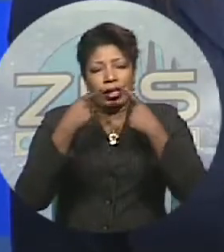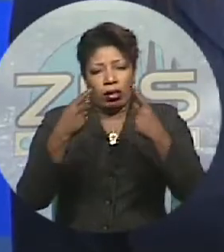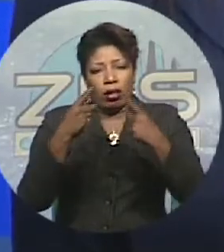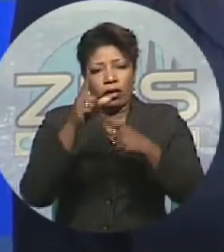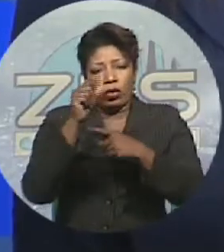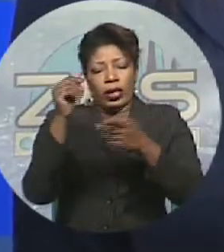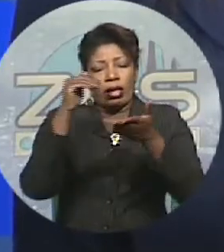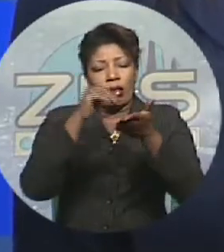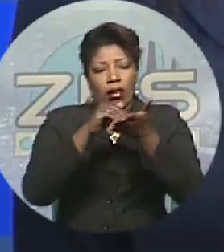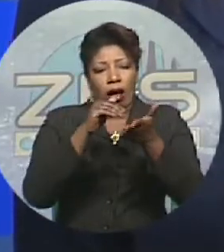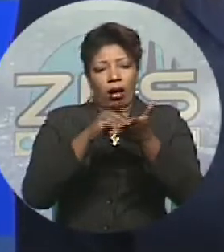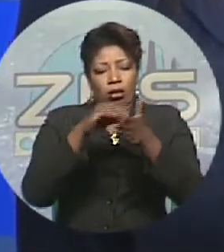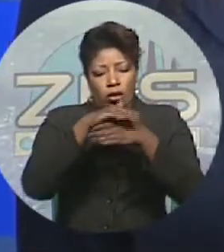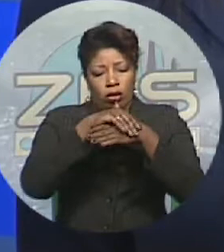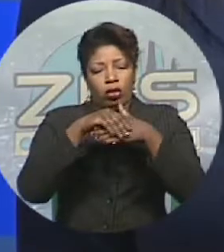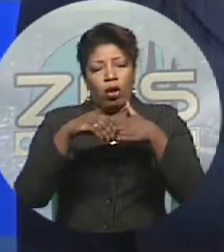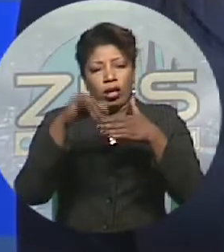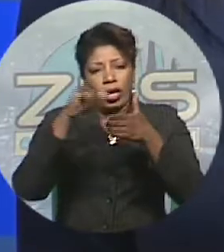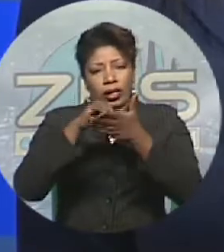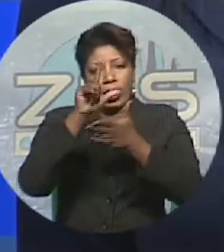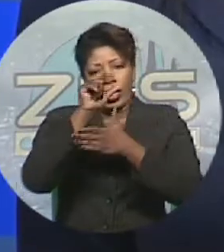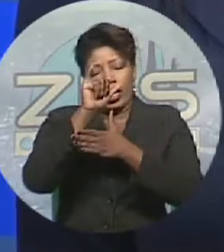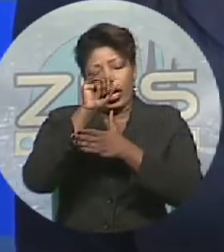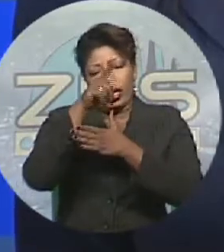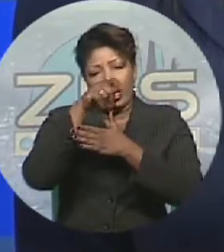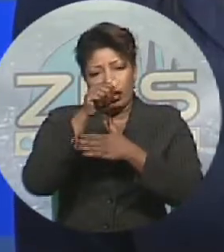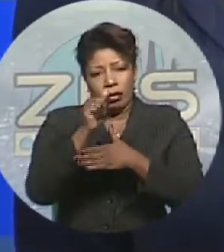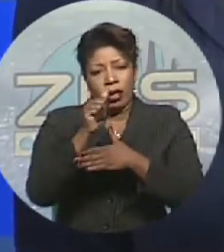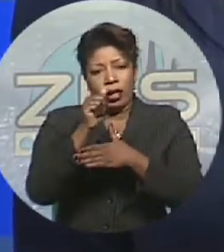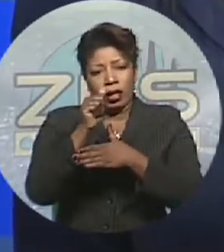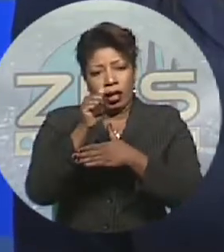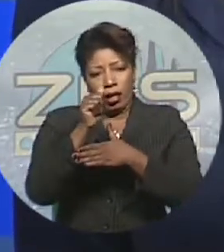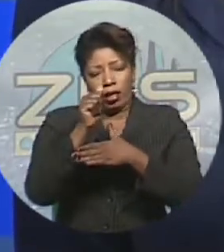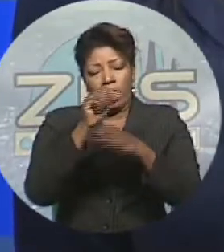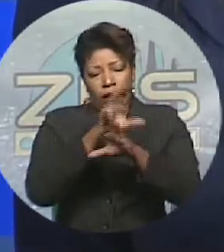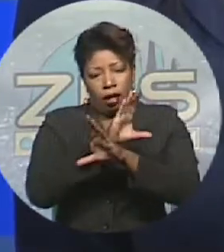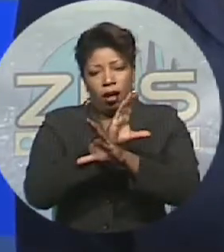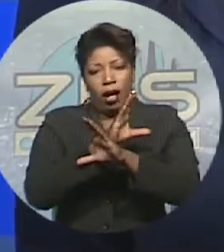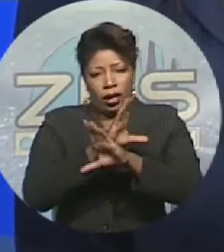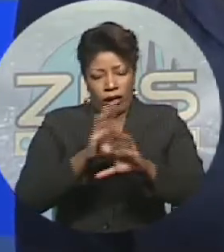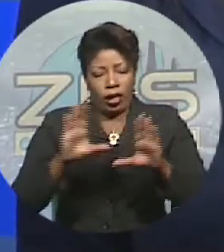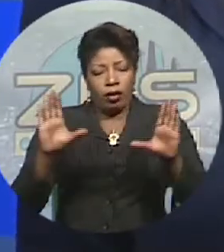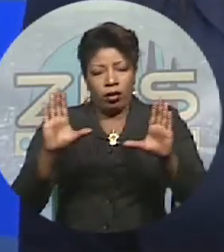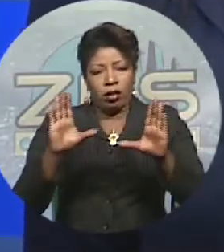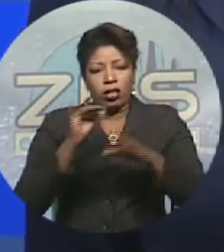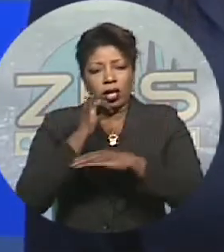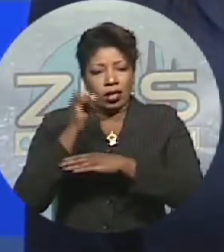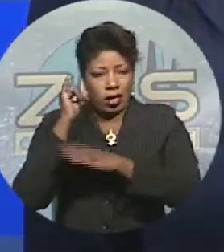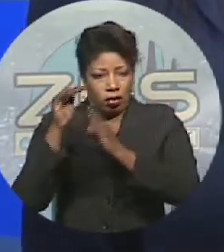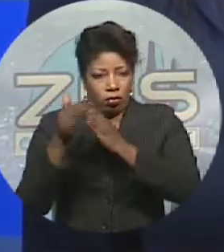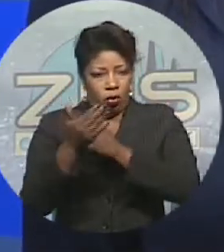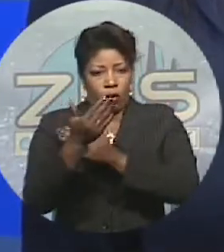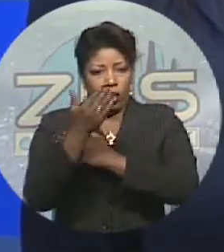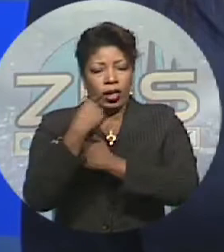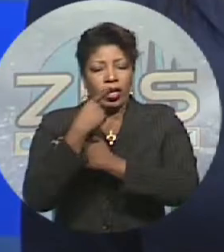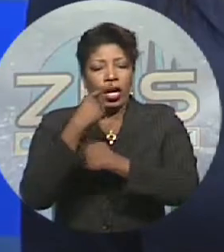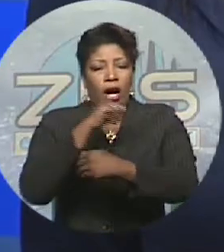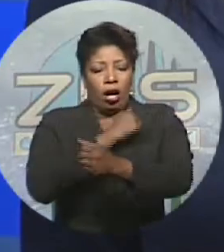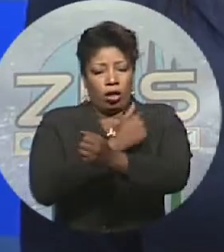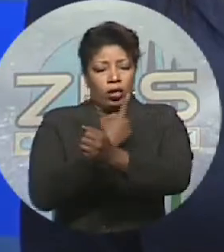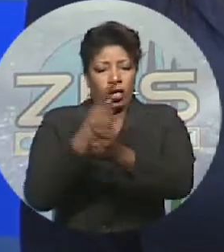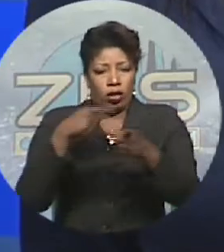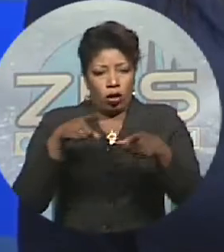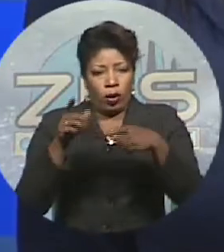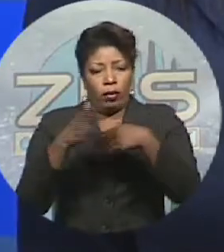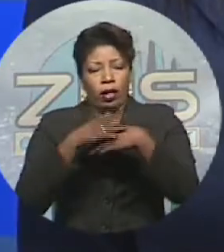$27,000 at the Lynden Pinling International Airport's U.S. Pre-Clearance Department lounge yesterday morning. Authorities say the man was returning to the